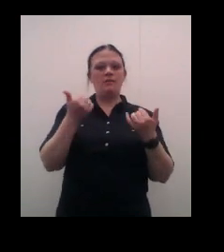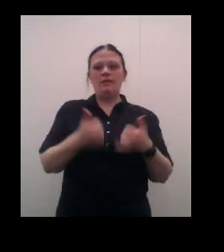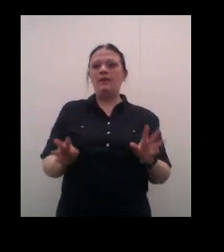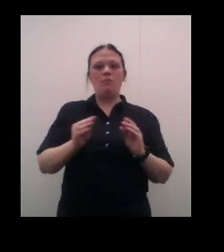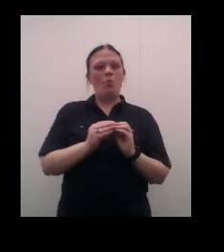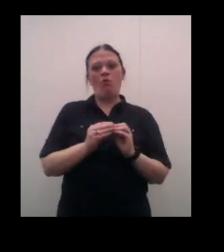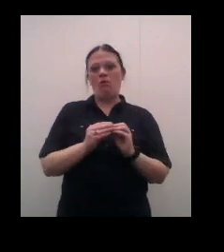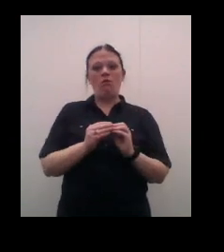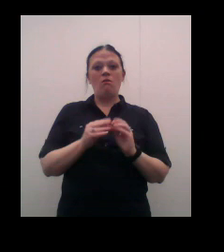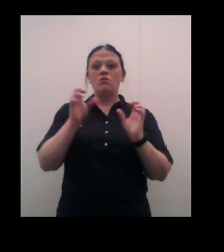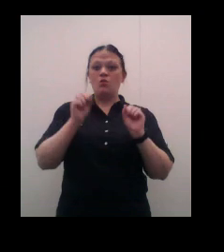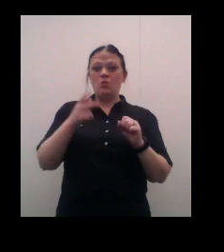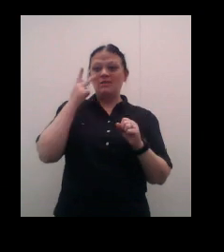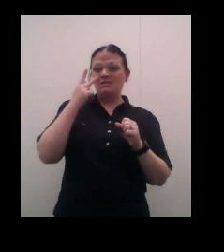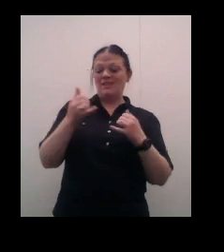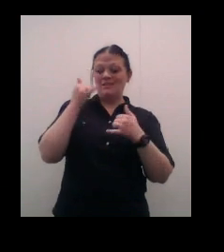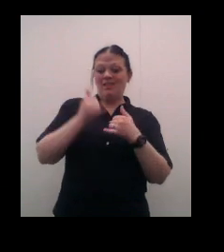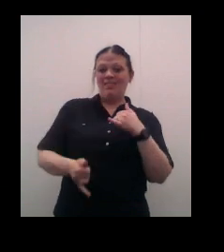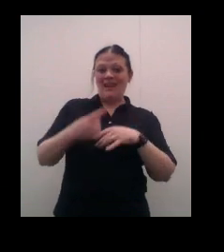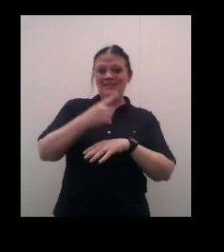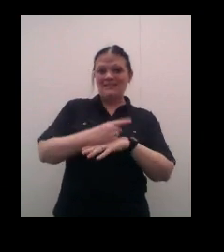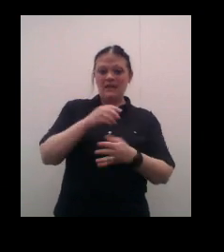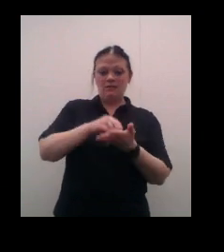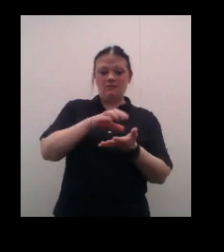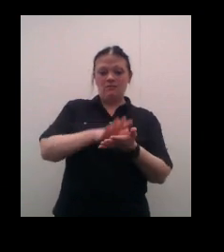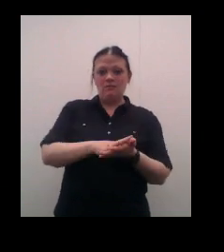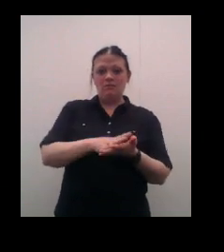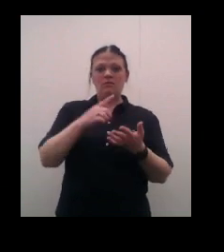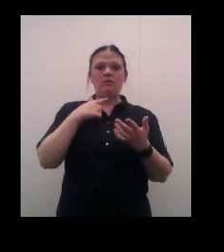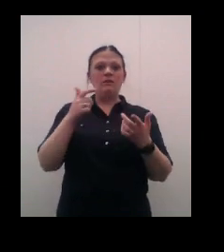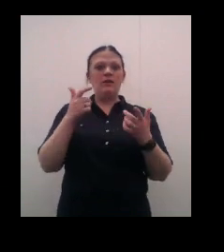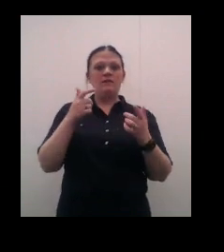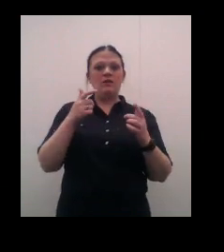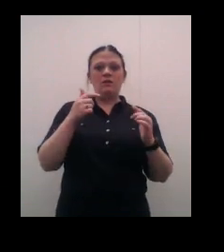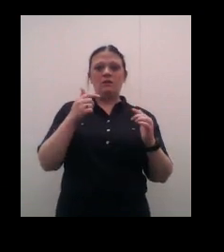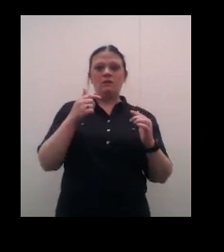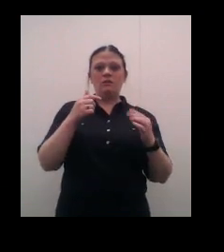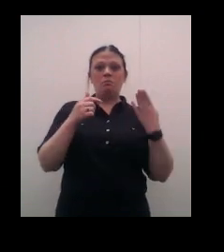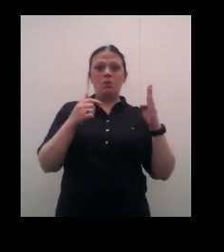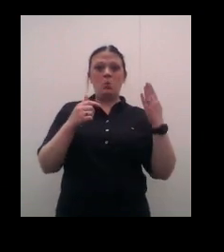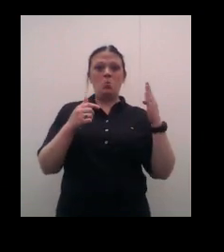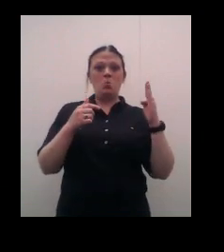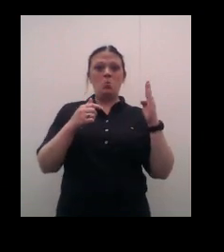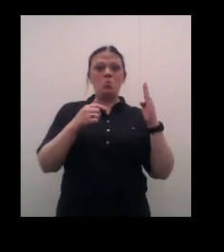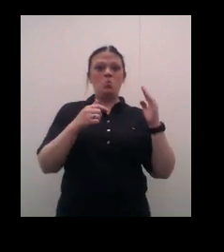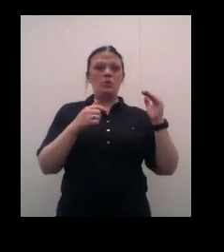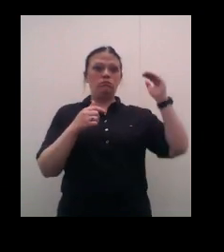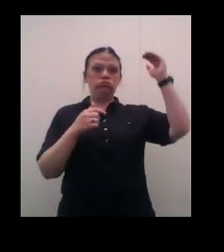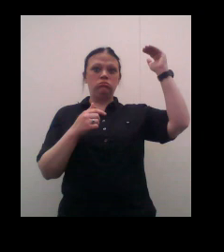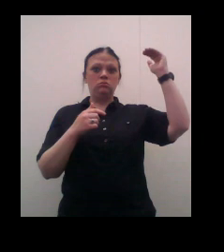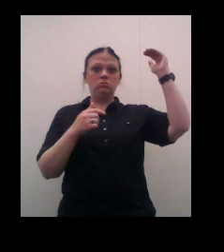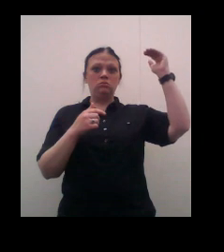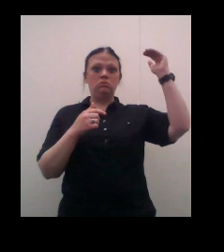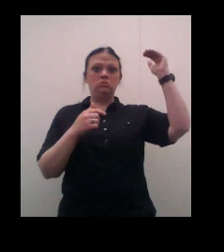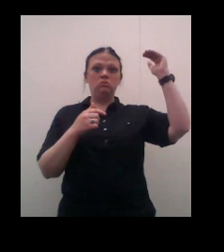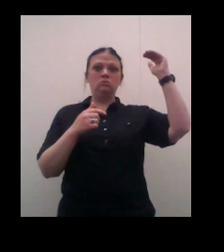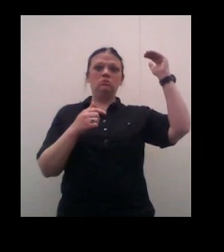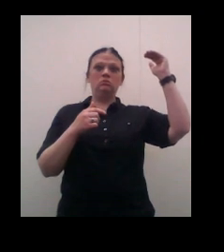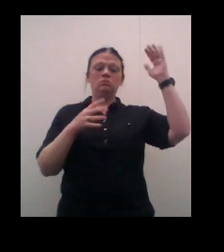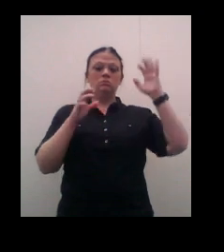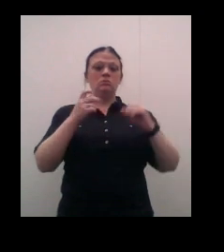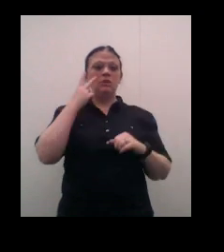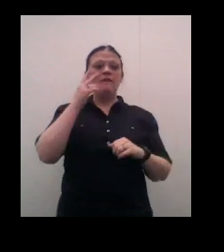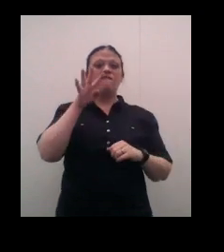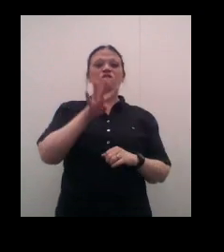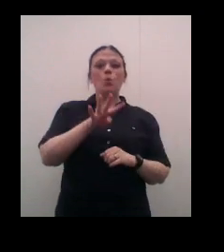the last day of recorded data, which is April 27th, you have a big blue bar. There were 44 cases that were determined